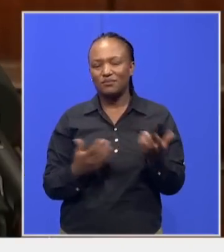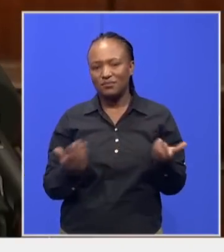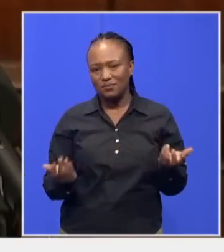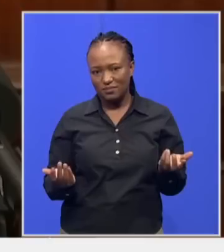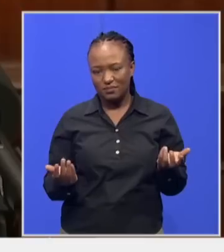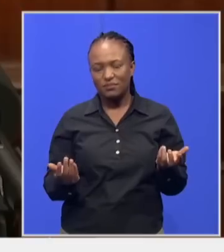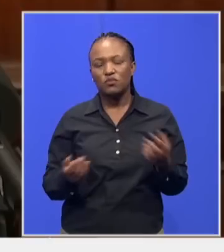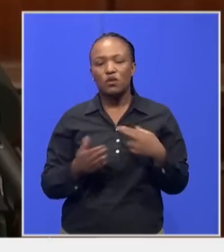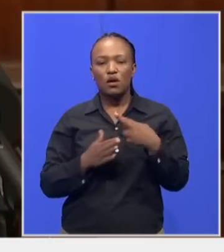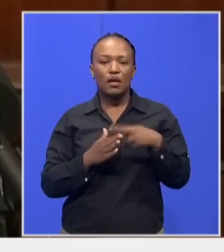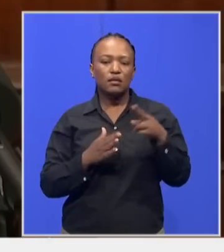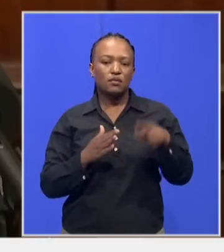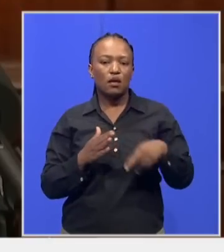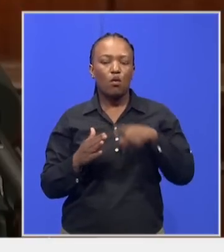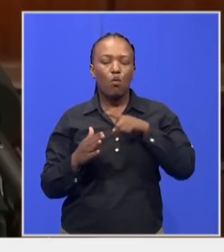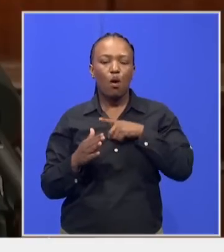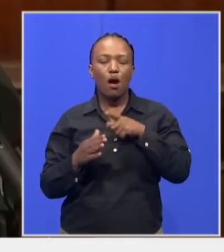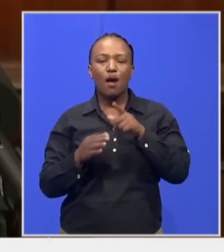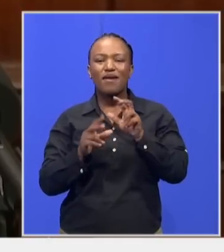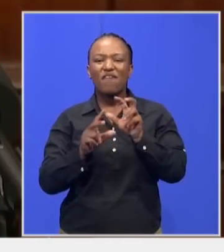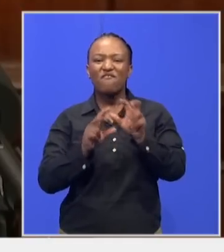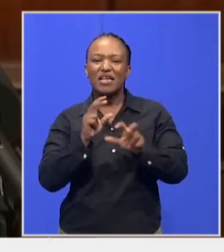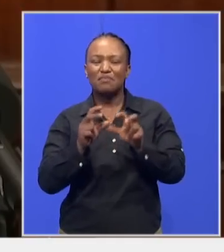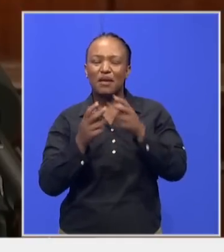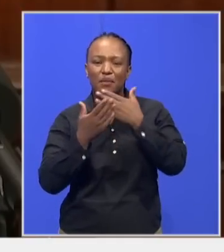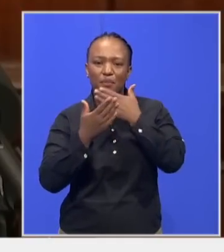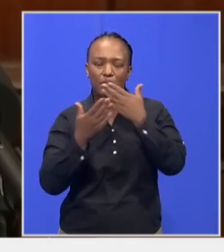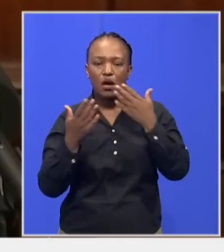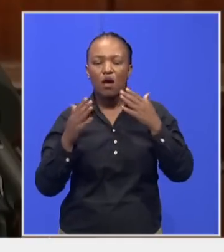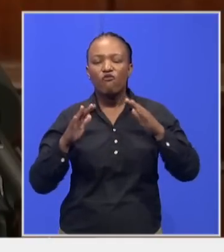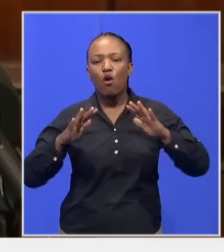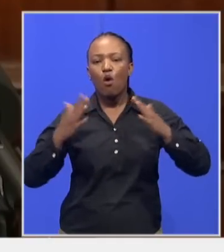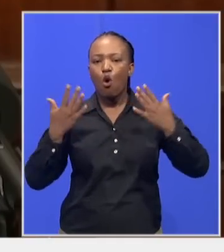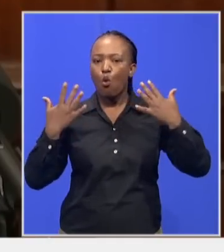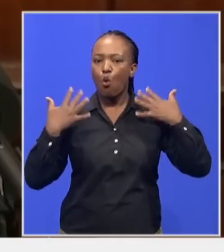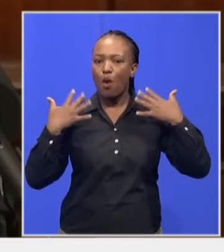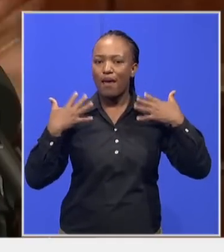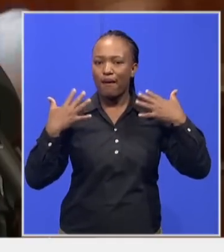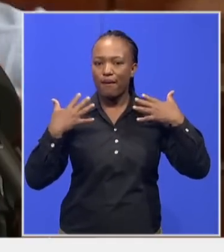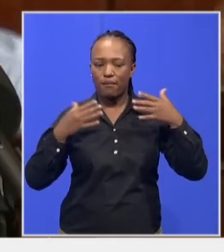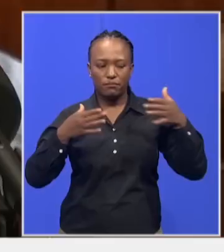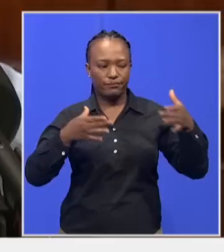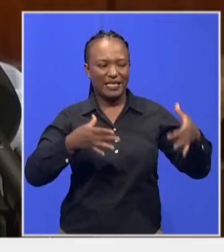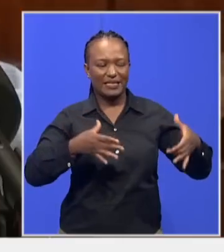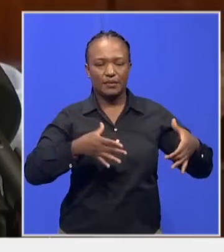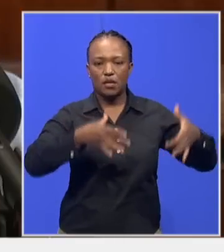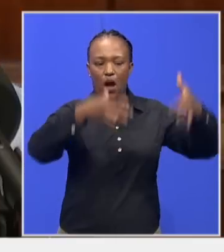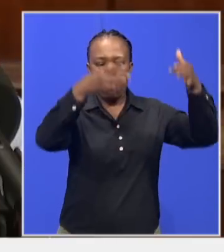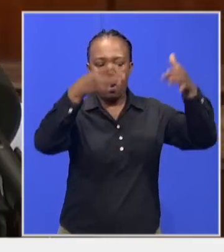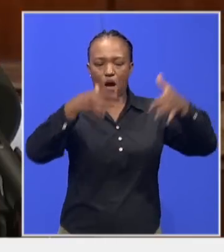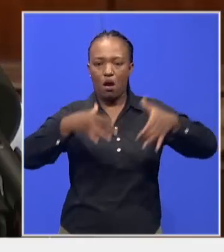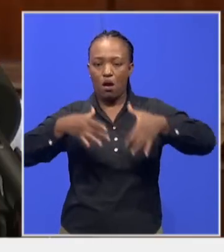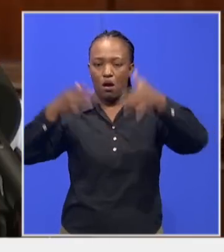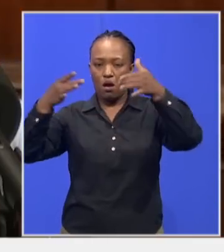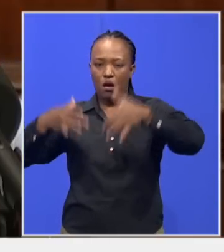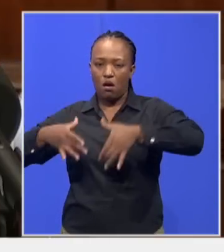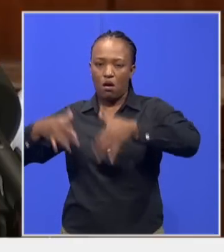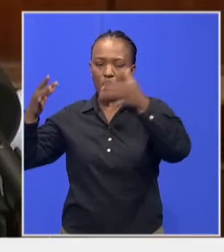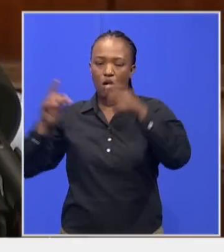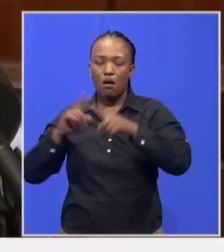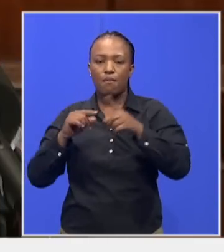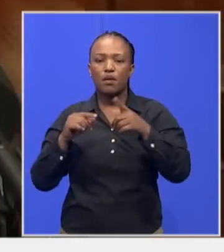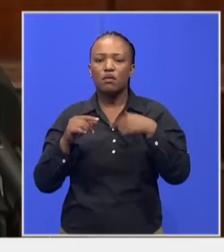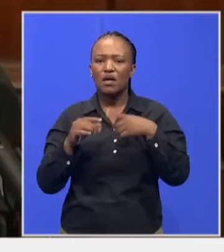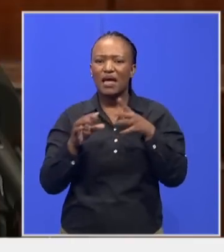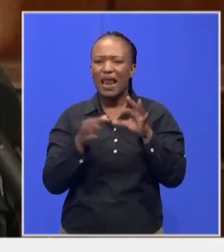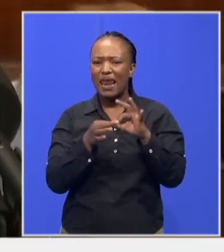of our underinvestment in the cooling towers. Again, we can recover this. Has nothing to do with the declaration of state of